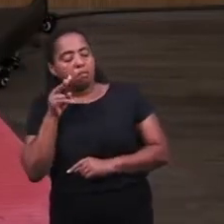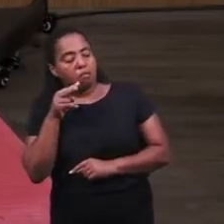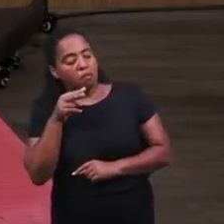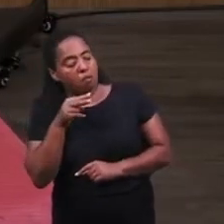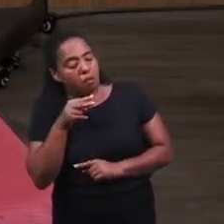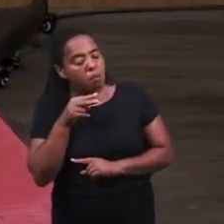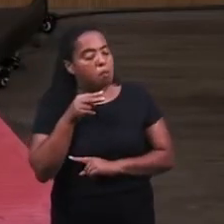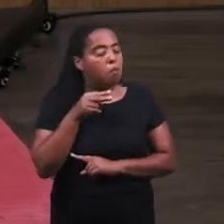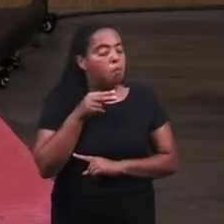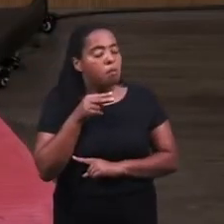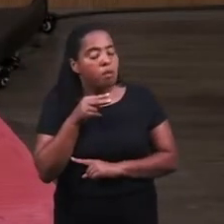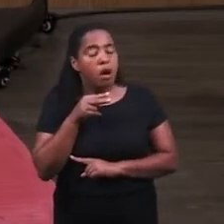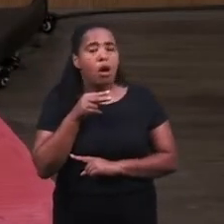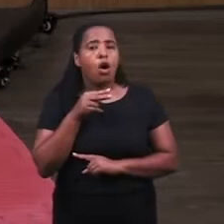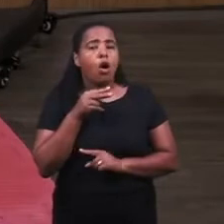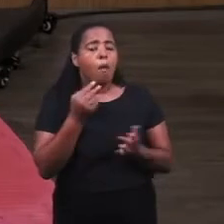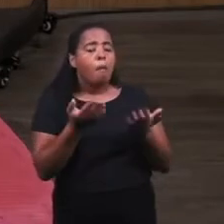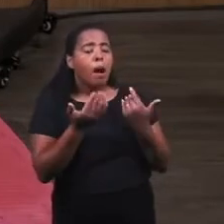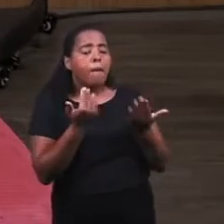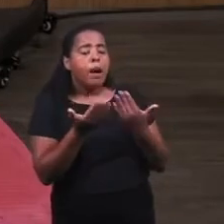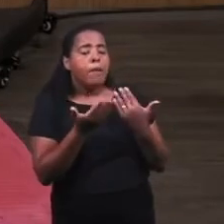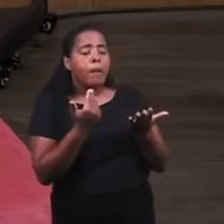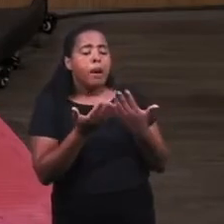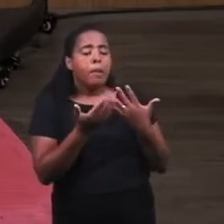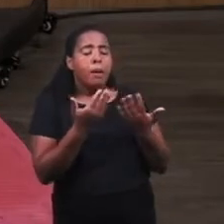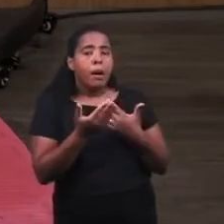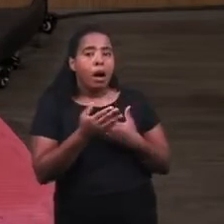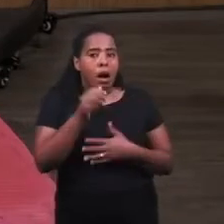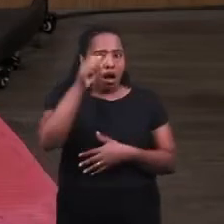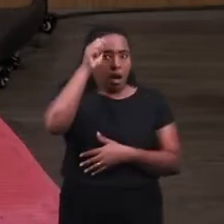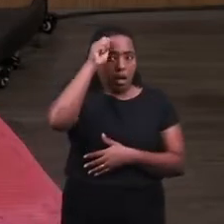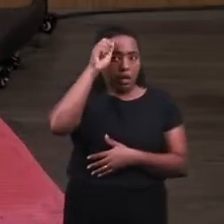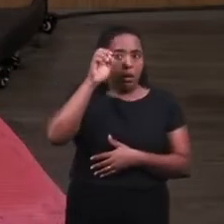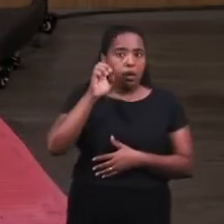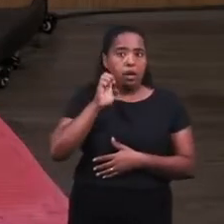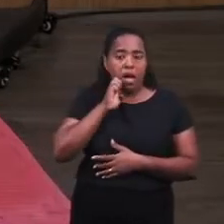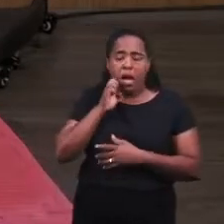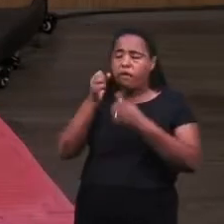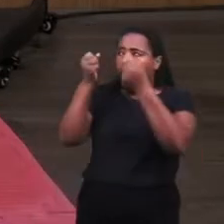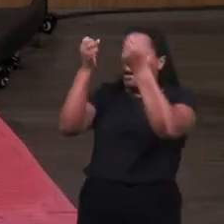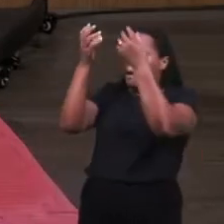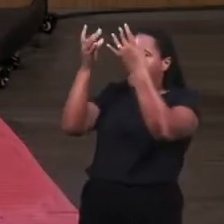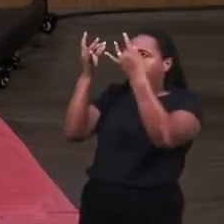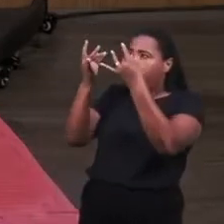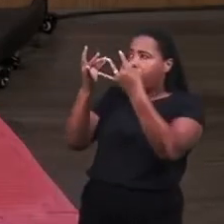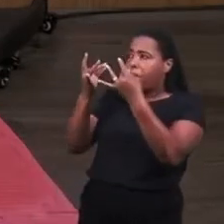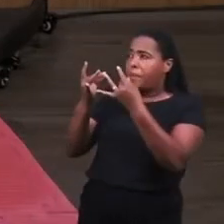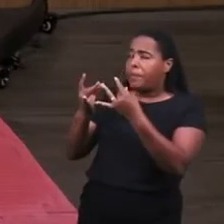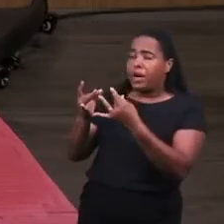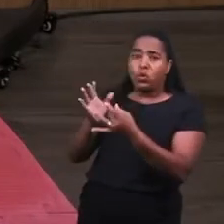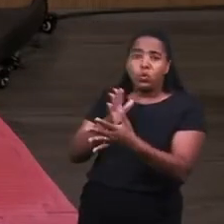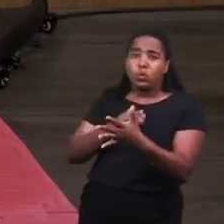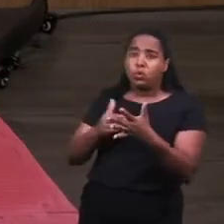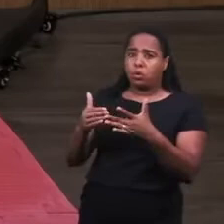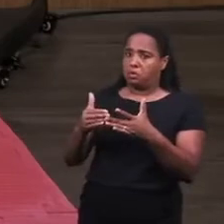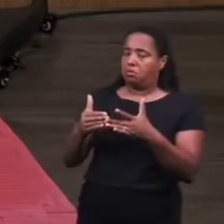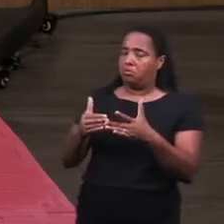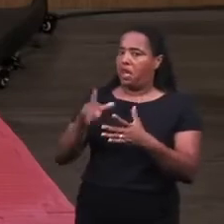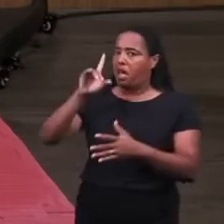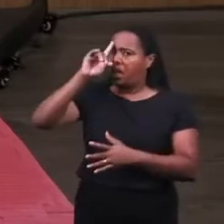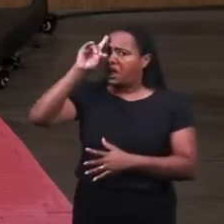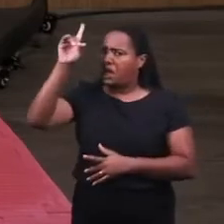Eve. And they told everything to God. And you know what God did for them? Out of an animal